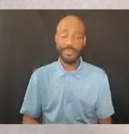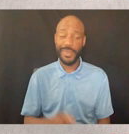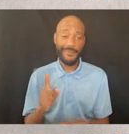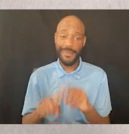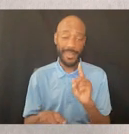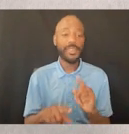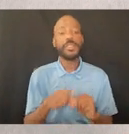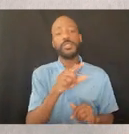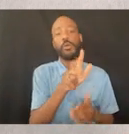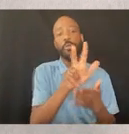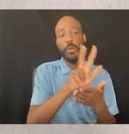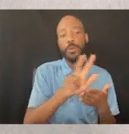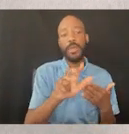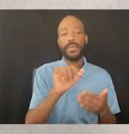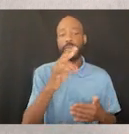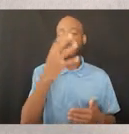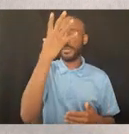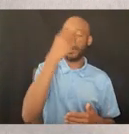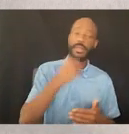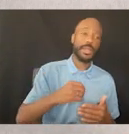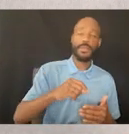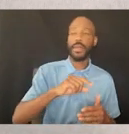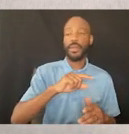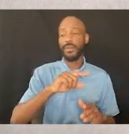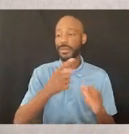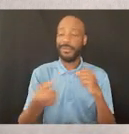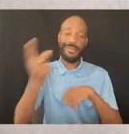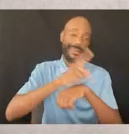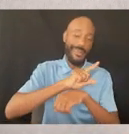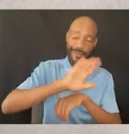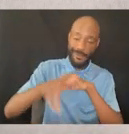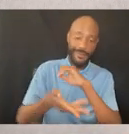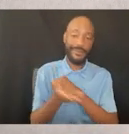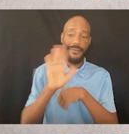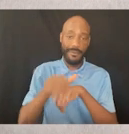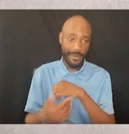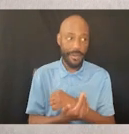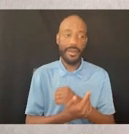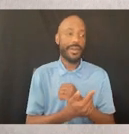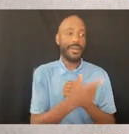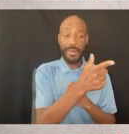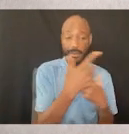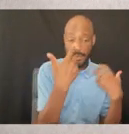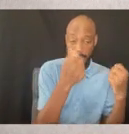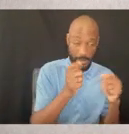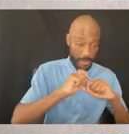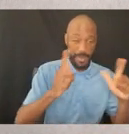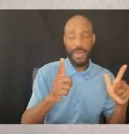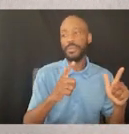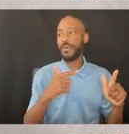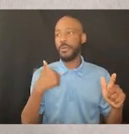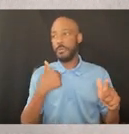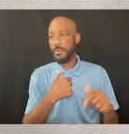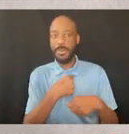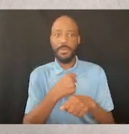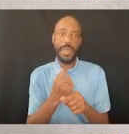about 3 weeks of sleeping practically around the clock, we went down, picked up a sewing machine. The two of us probably made about 2,000 cloth masks